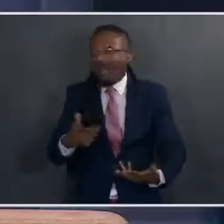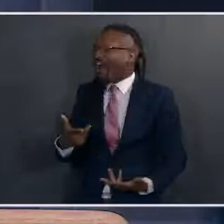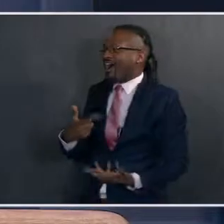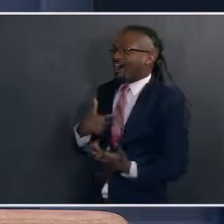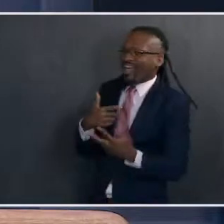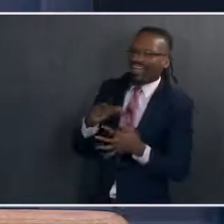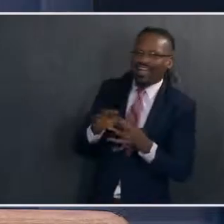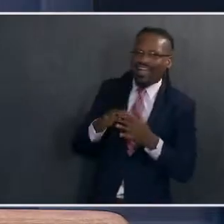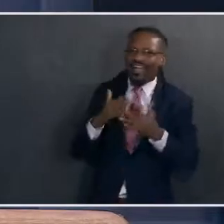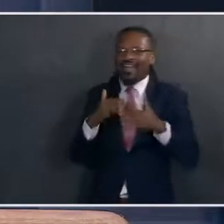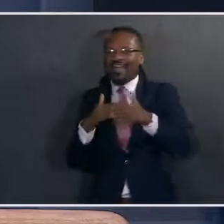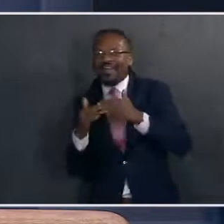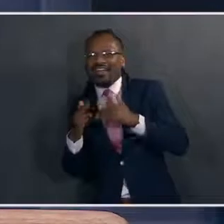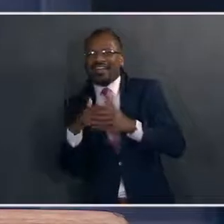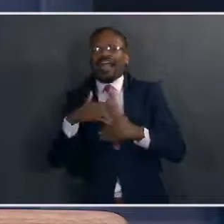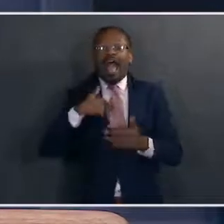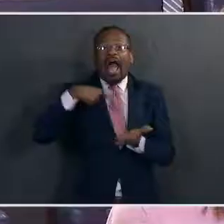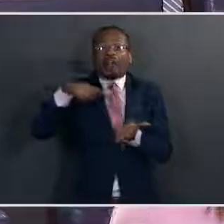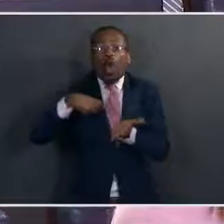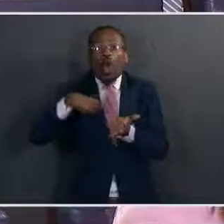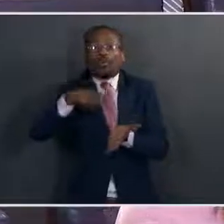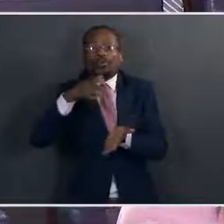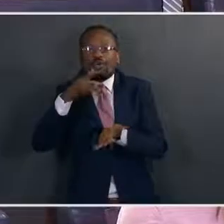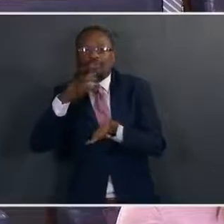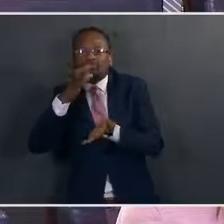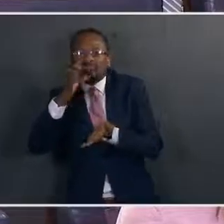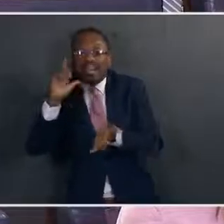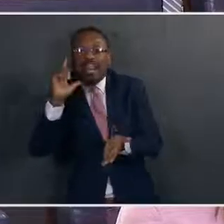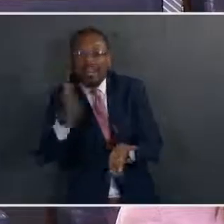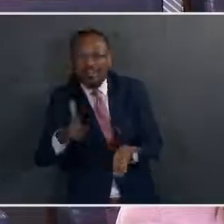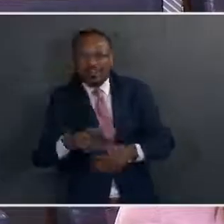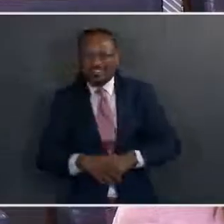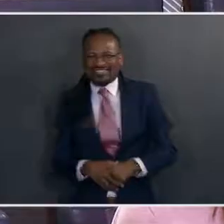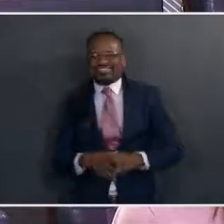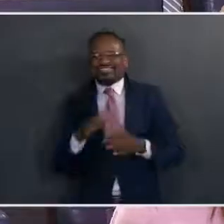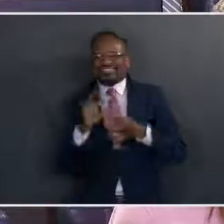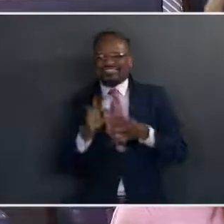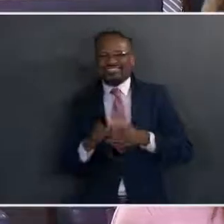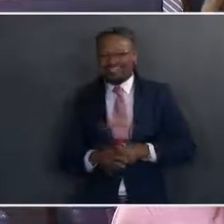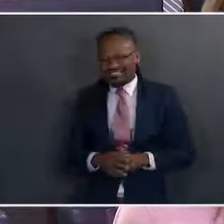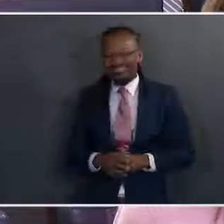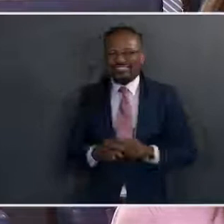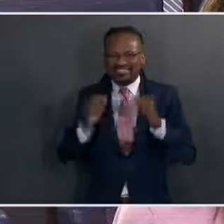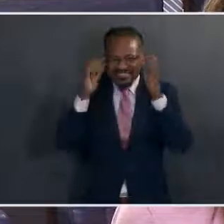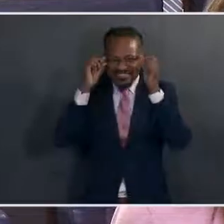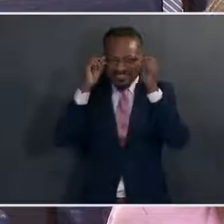I'm gonna owe you a drink later. Sebastian Smith, flamingo guy. There you go. Okay.